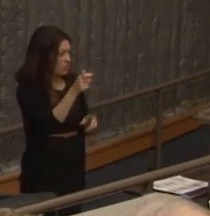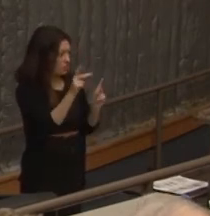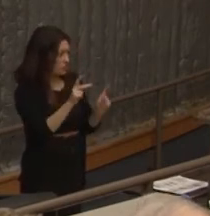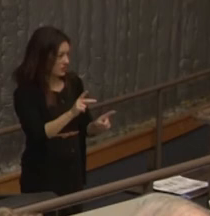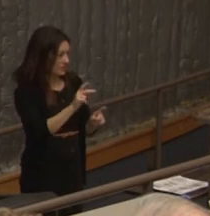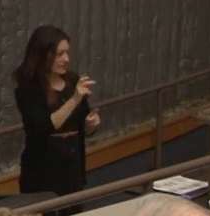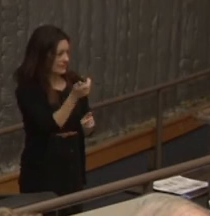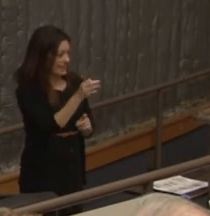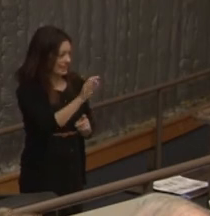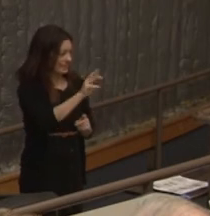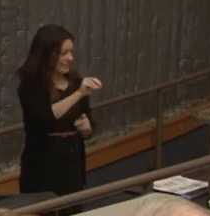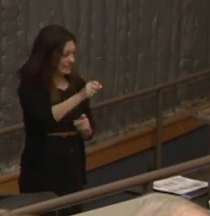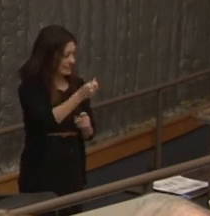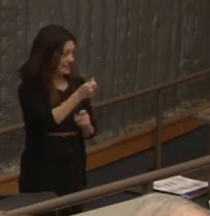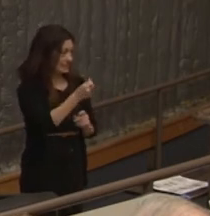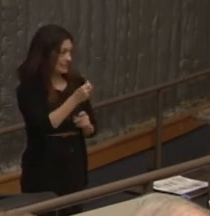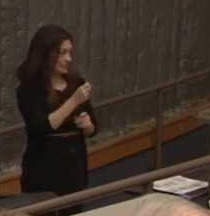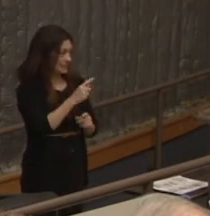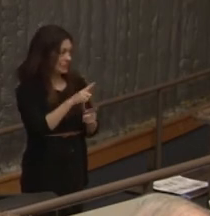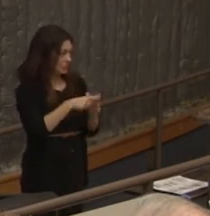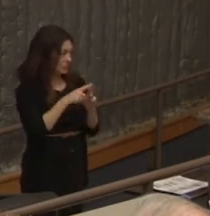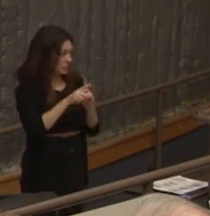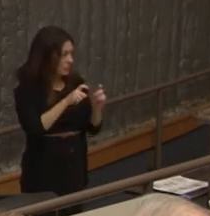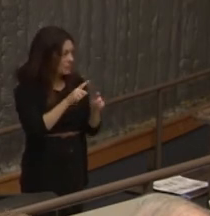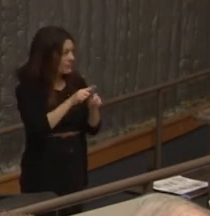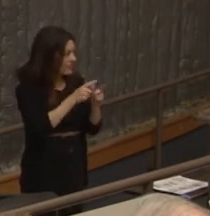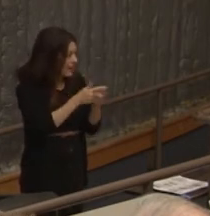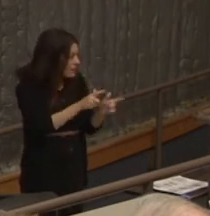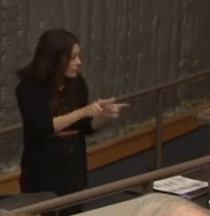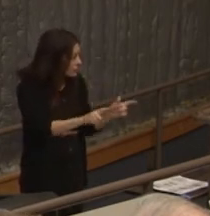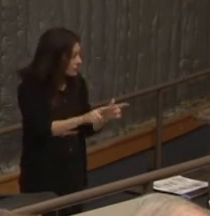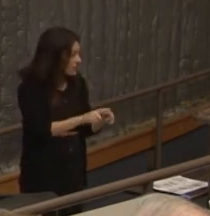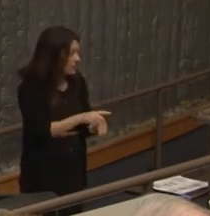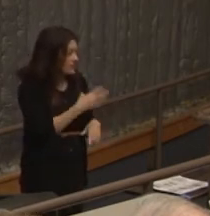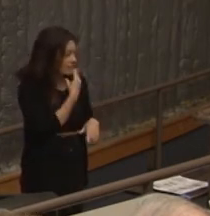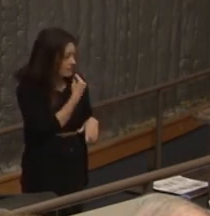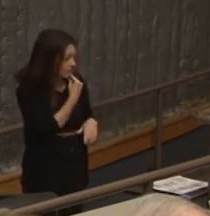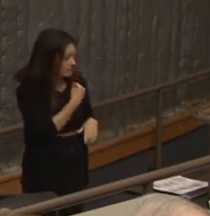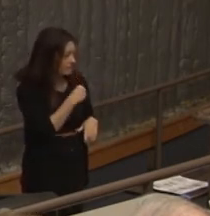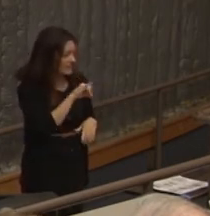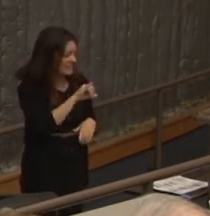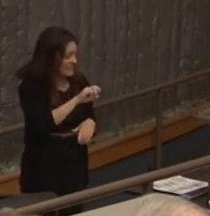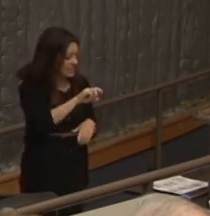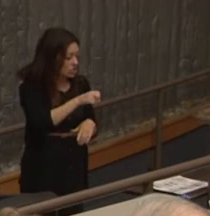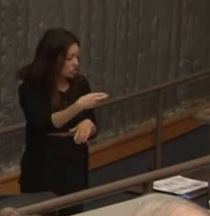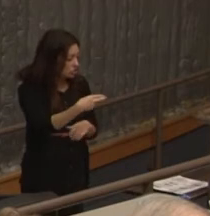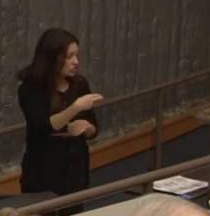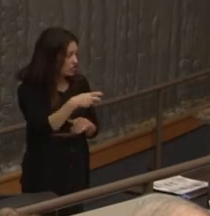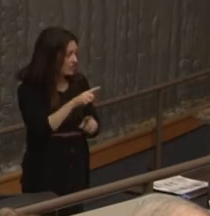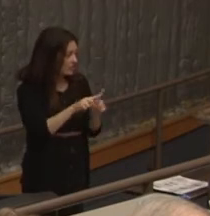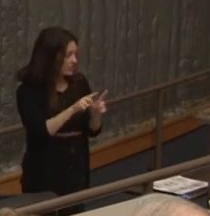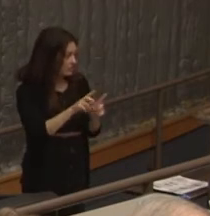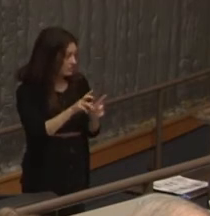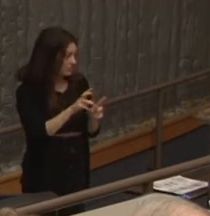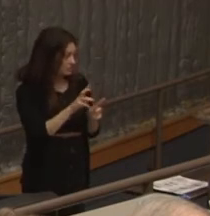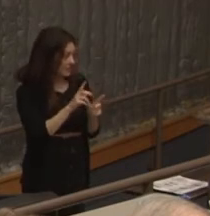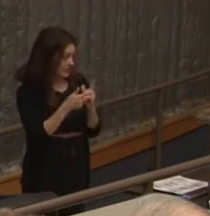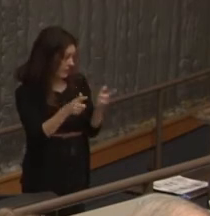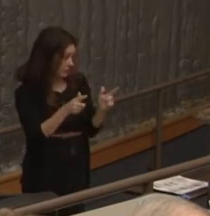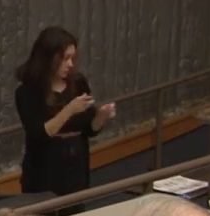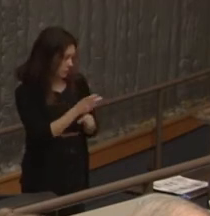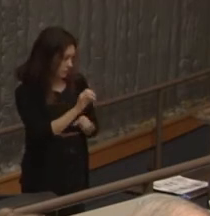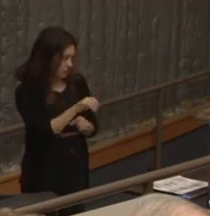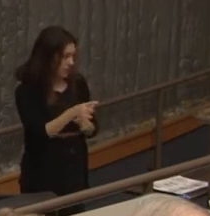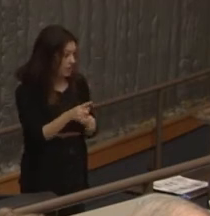Hebrew, in Yiddish, in Polish. People in this country, of course, scholars couldn't read that at that time. So it came to this